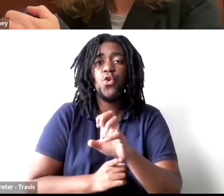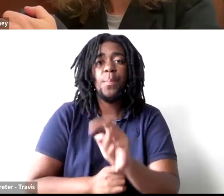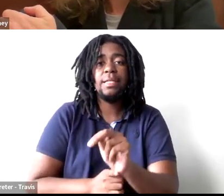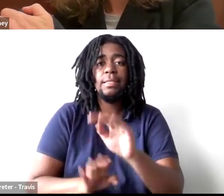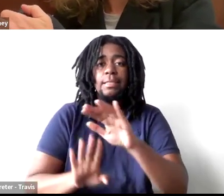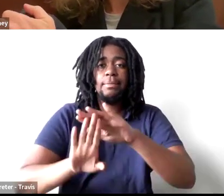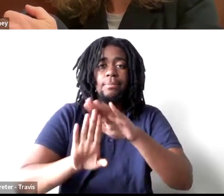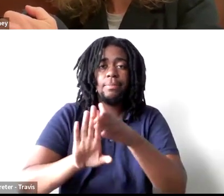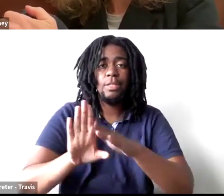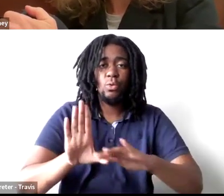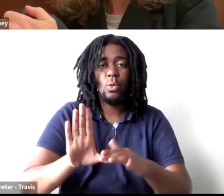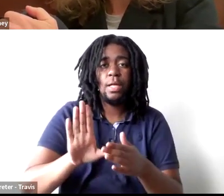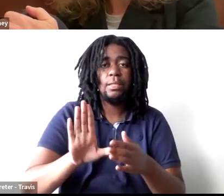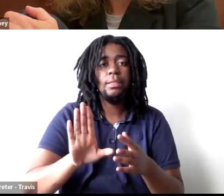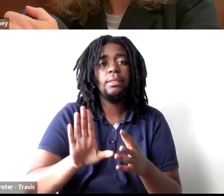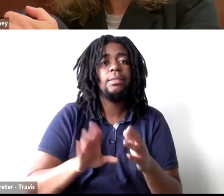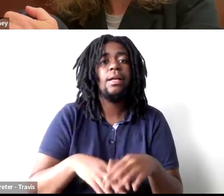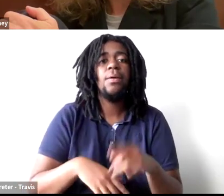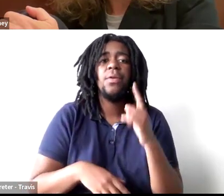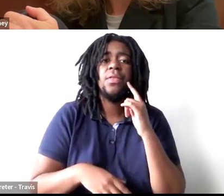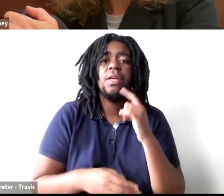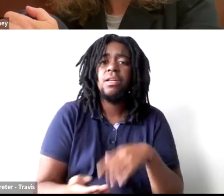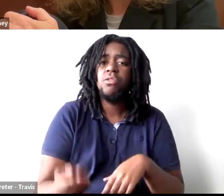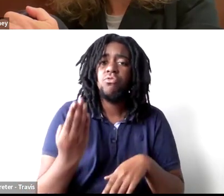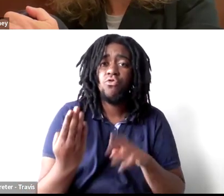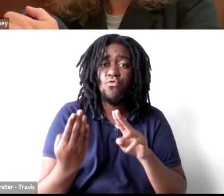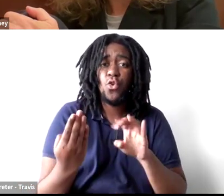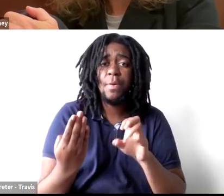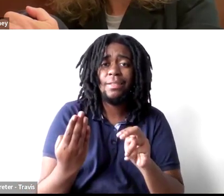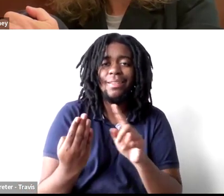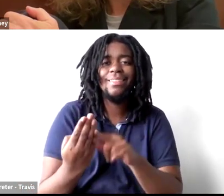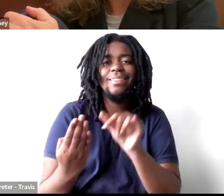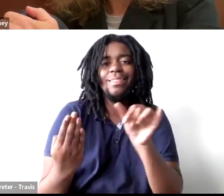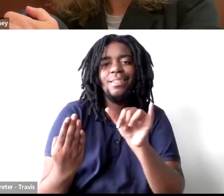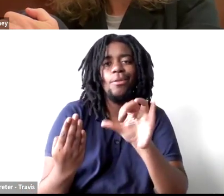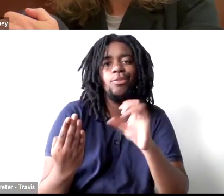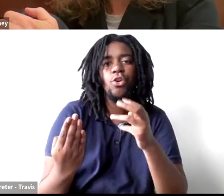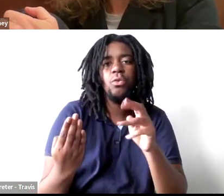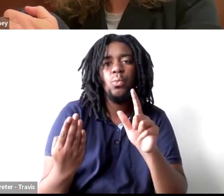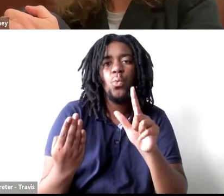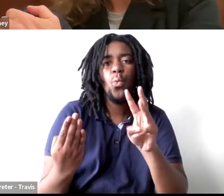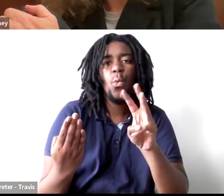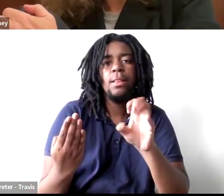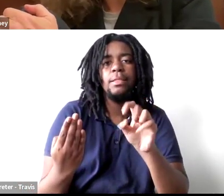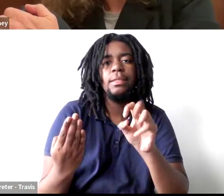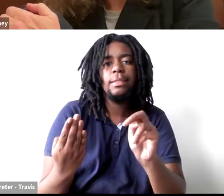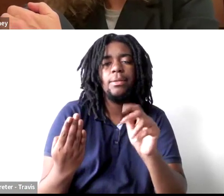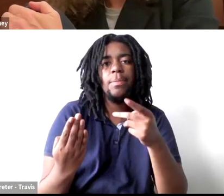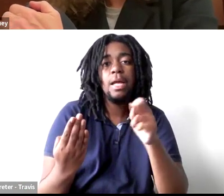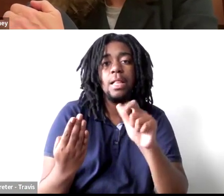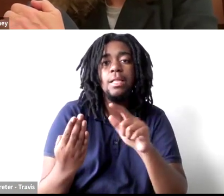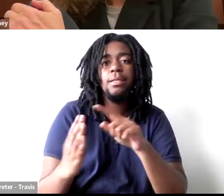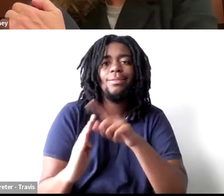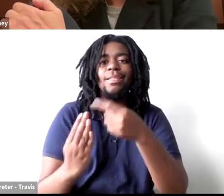Carol. I believe the Rubens one, like the Charles Willson Peale profile, has hair. Also, the